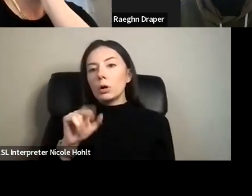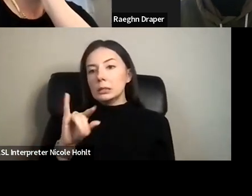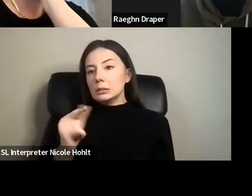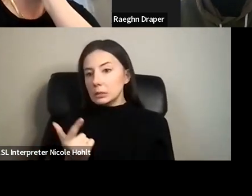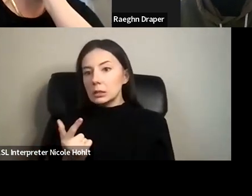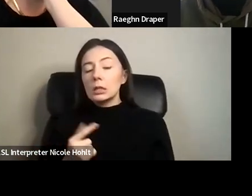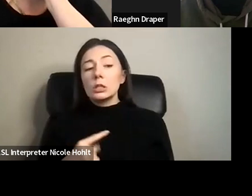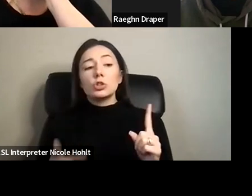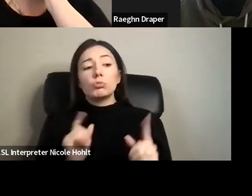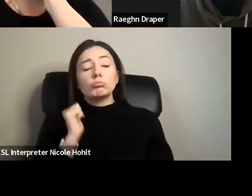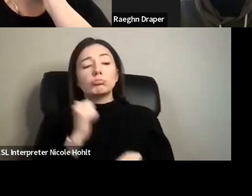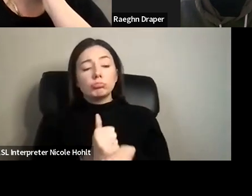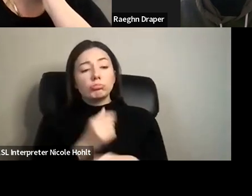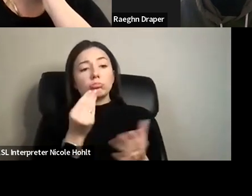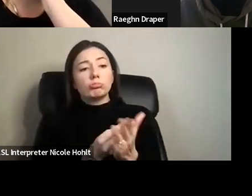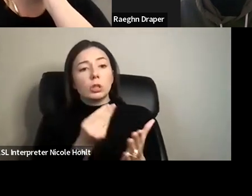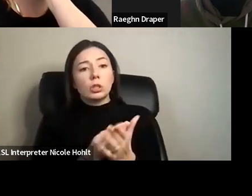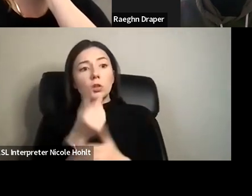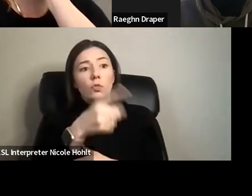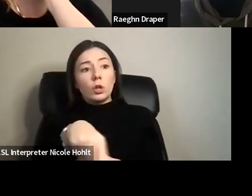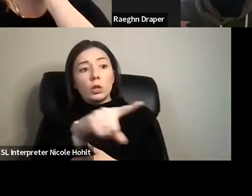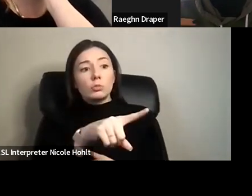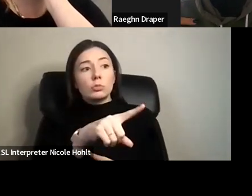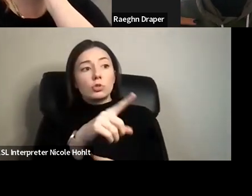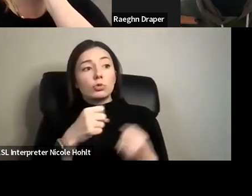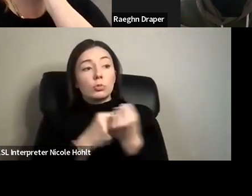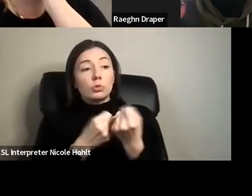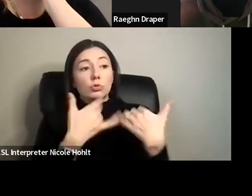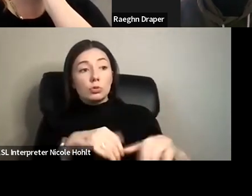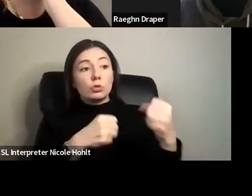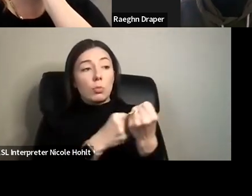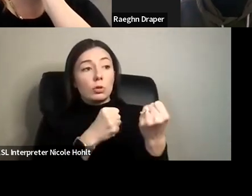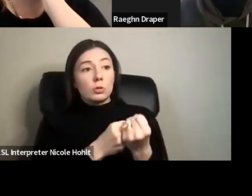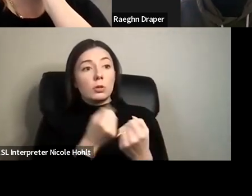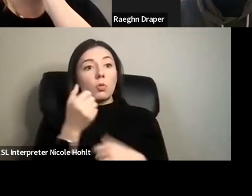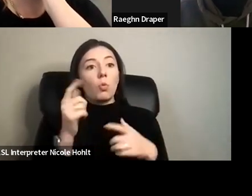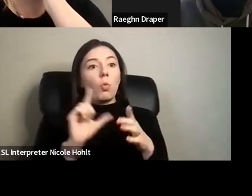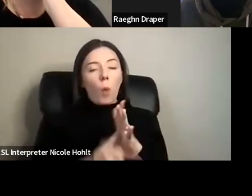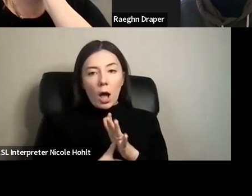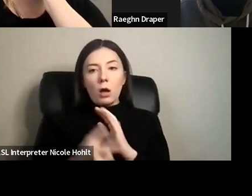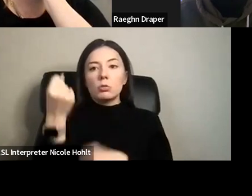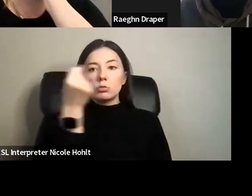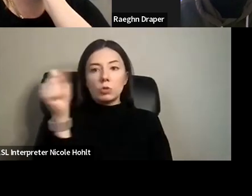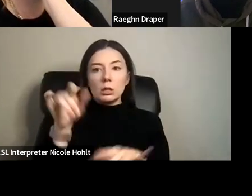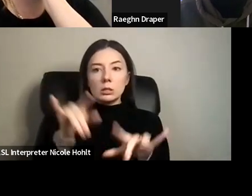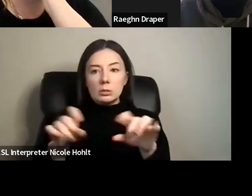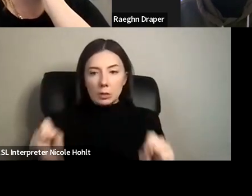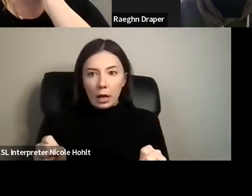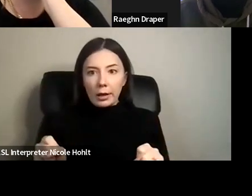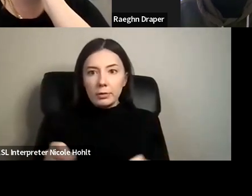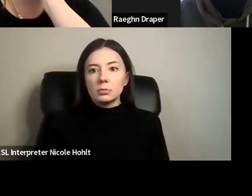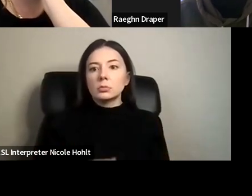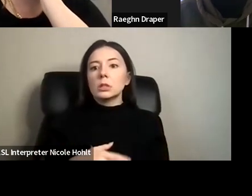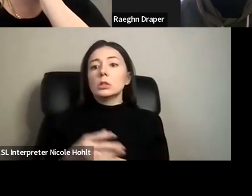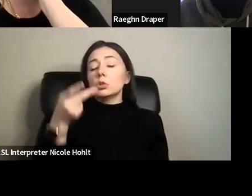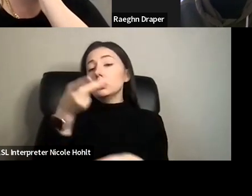to compensate them for walking out. And then their employer came back and said that they would pay for the day that they walked out. So we've kept